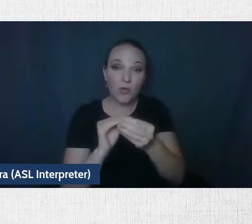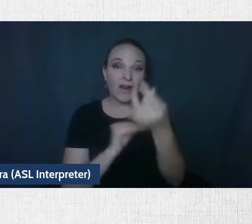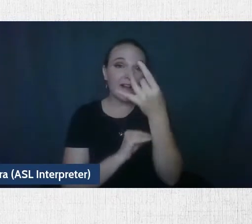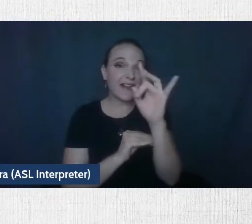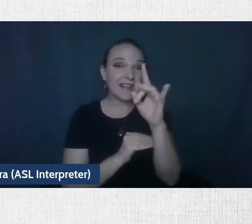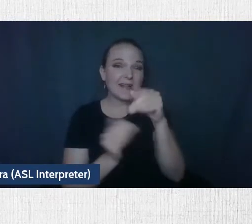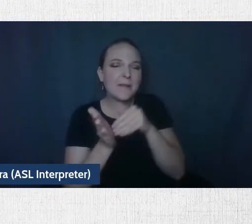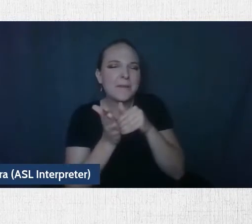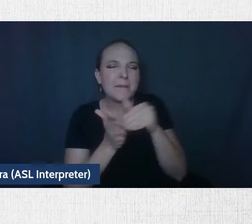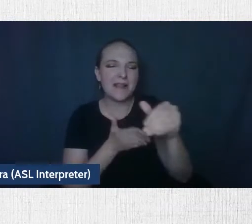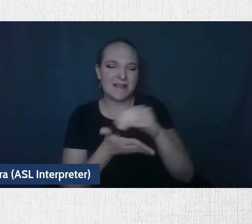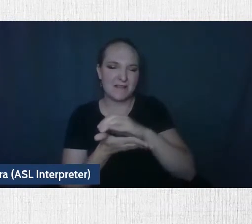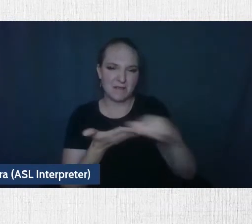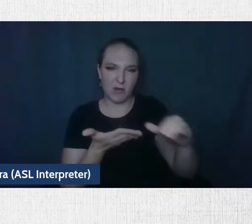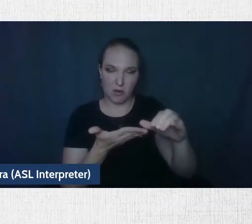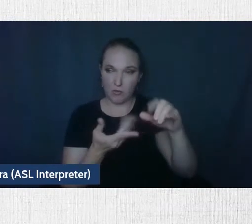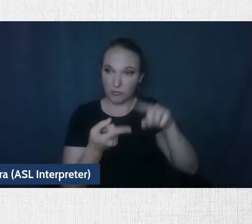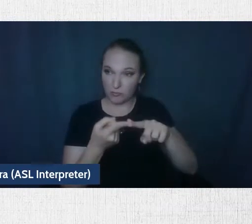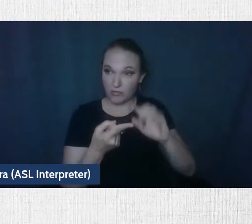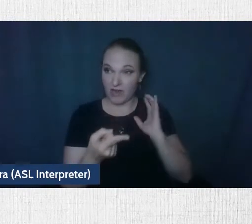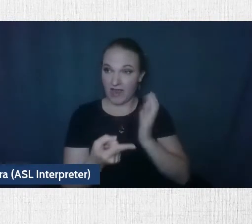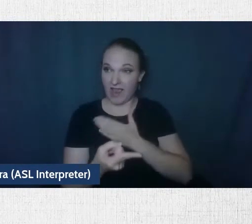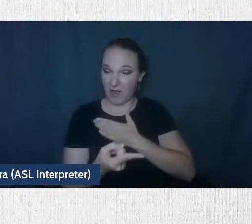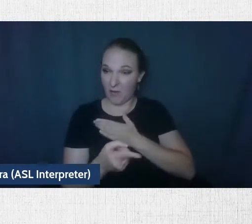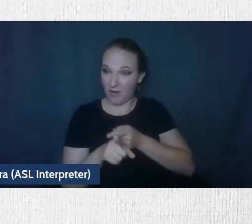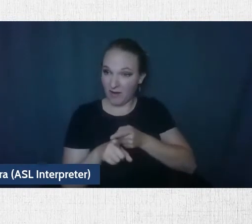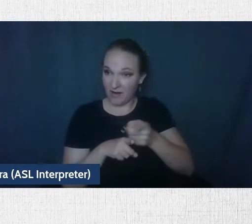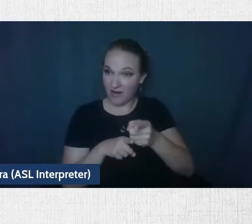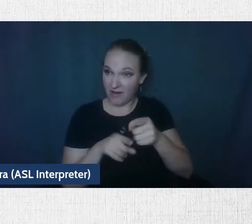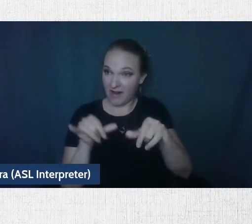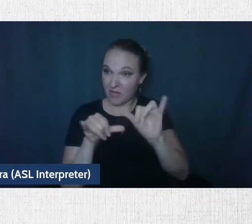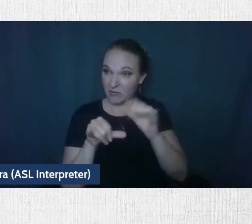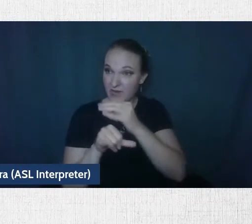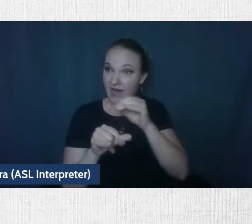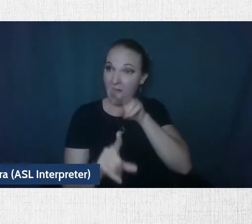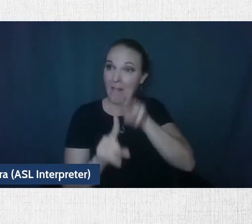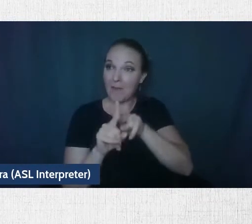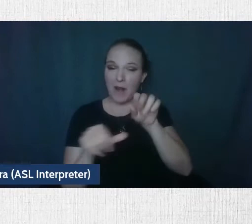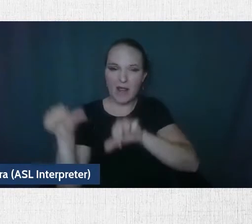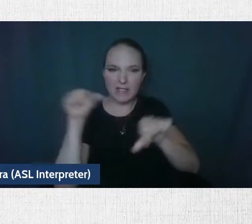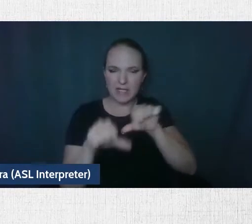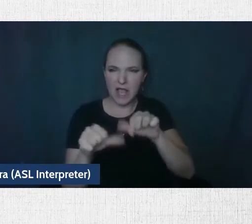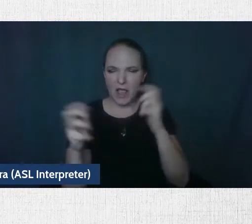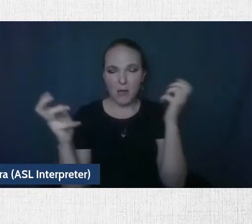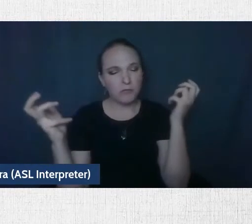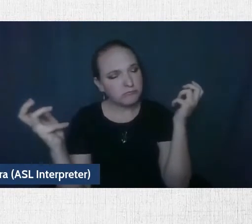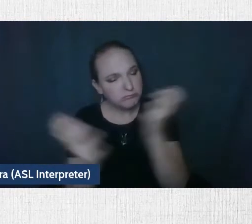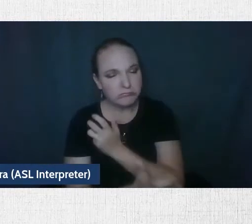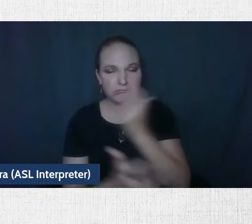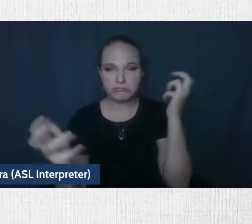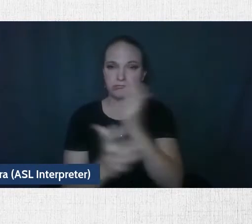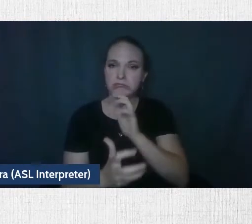to the Faculty of Engineering and Applied Science. That truly extraordinary